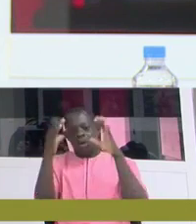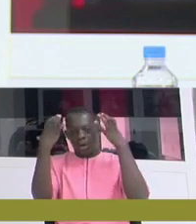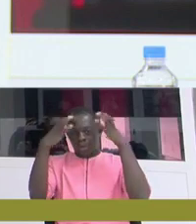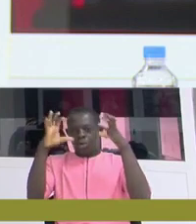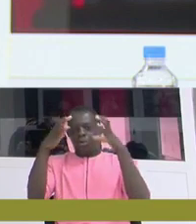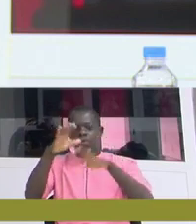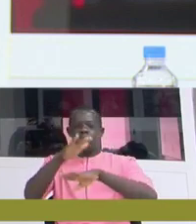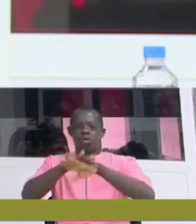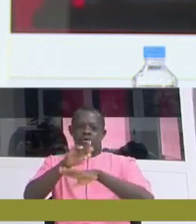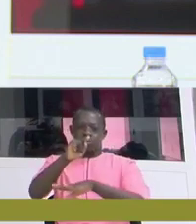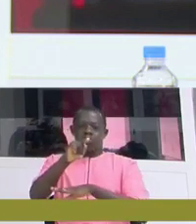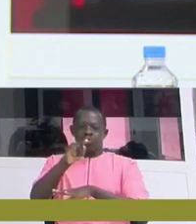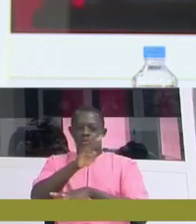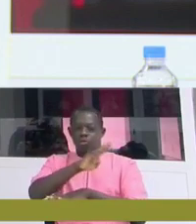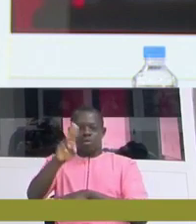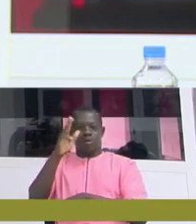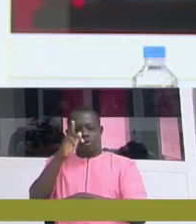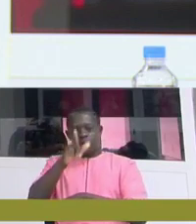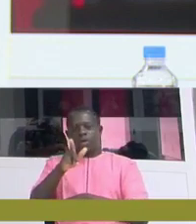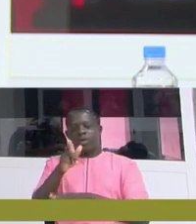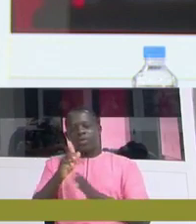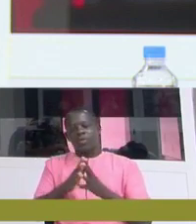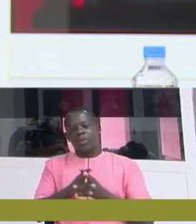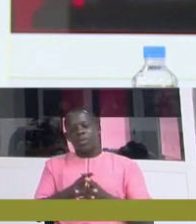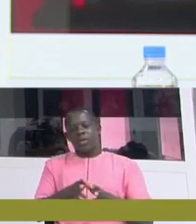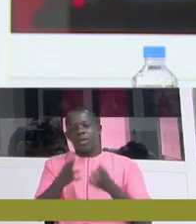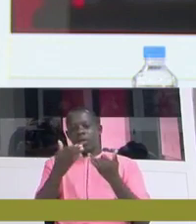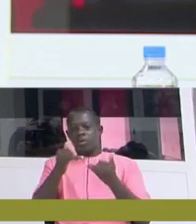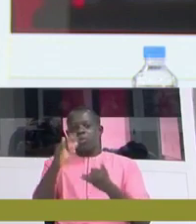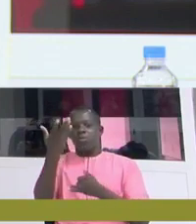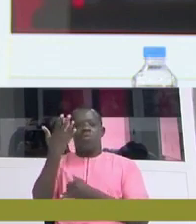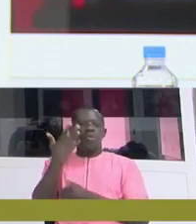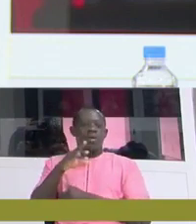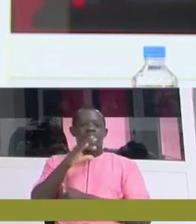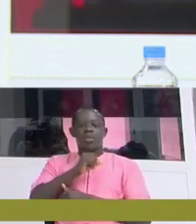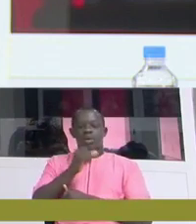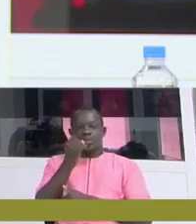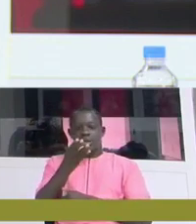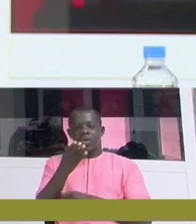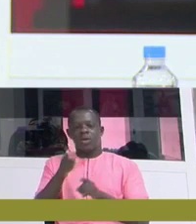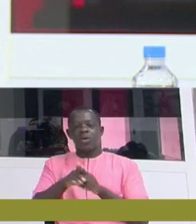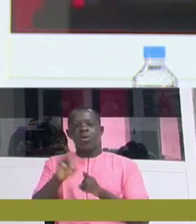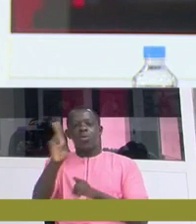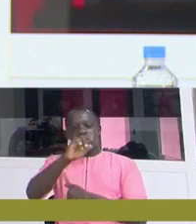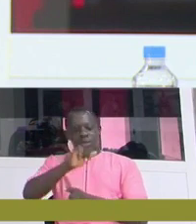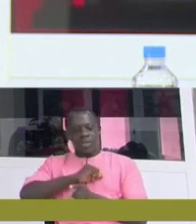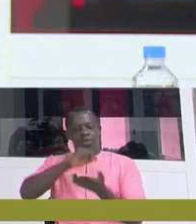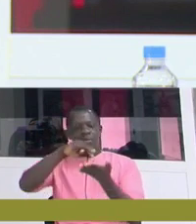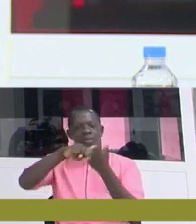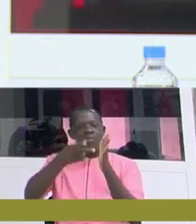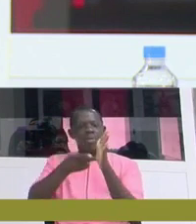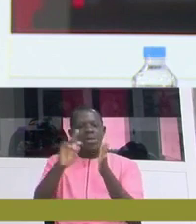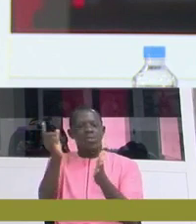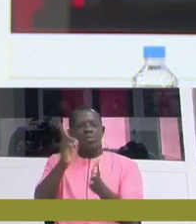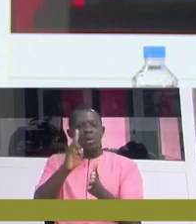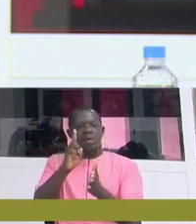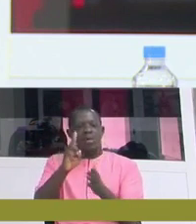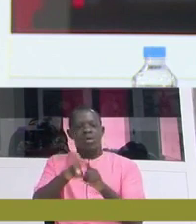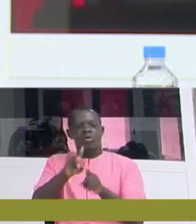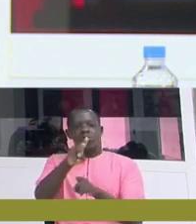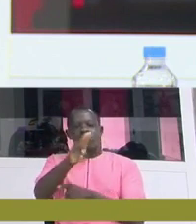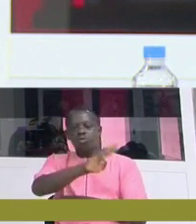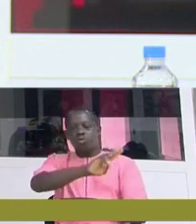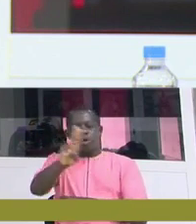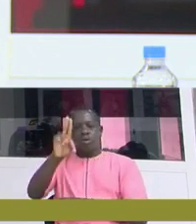you will not be lucky tomorrow in it. After Ndongo said that to me. And what does he mean by you won't be